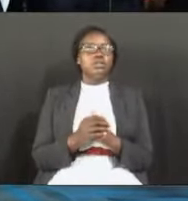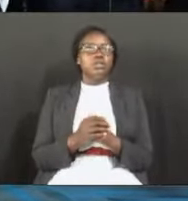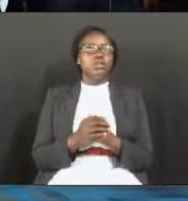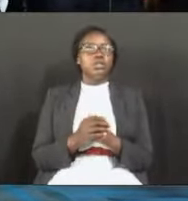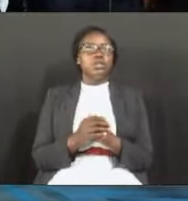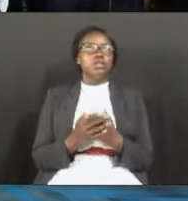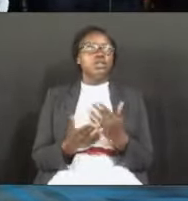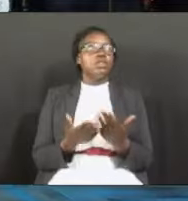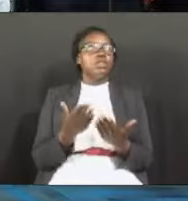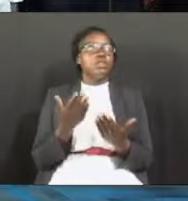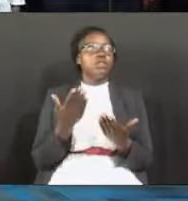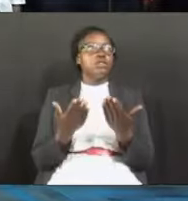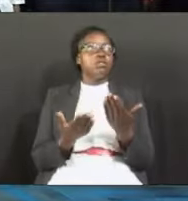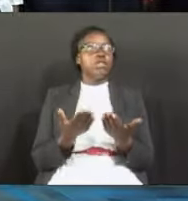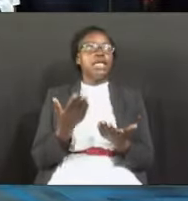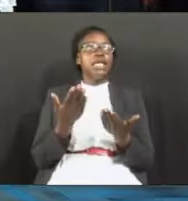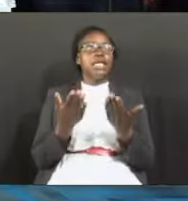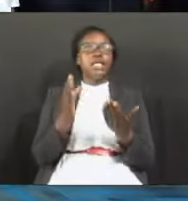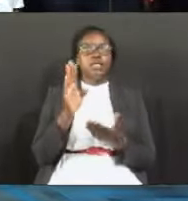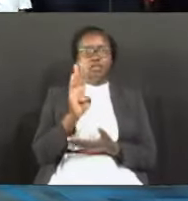matter what